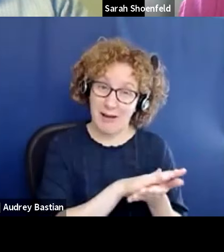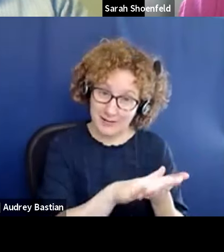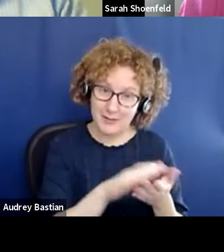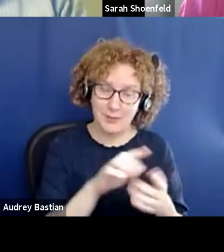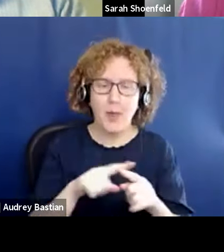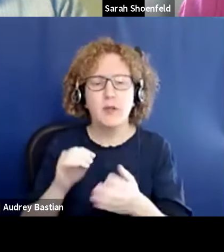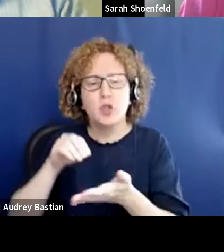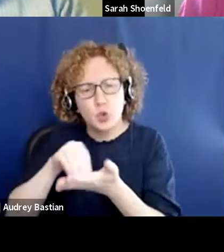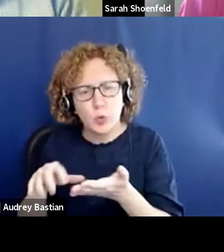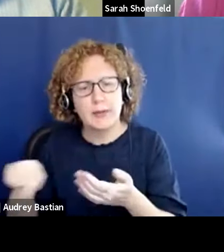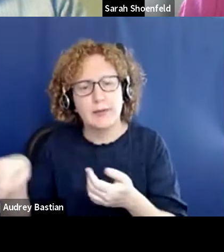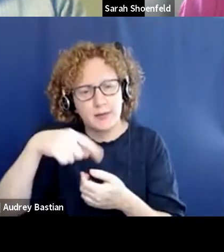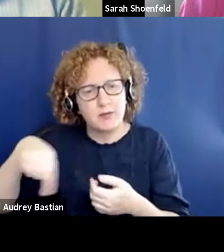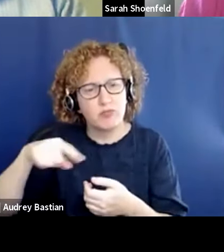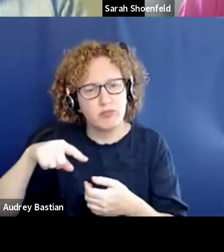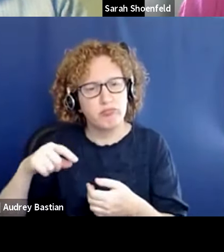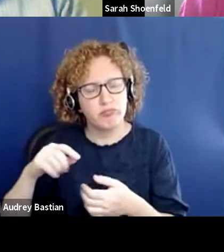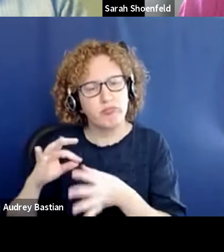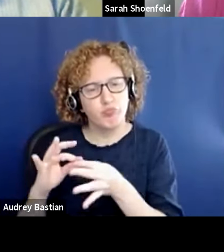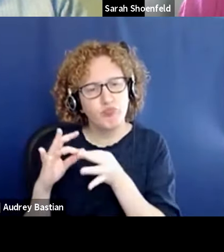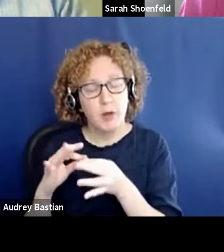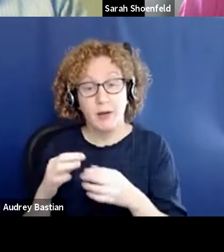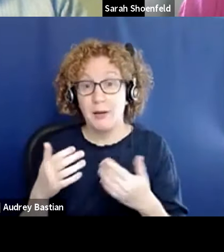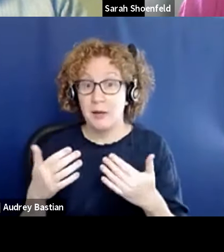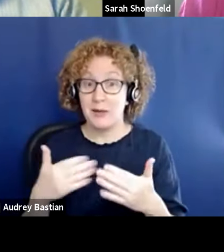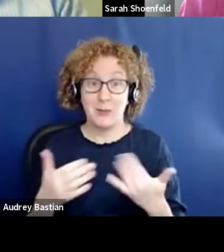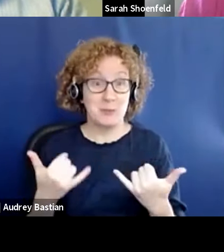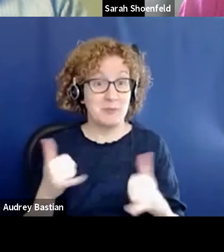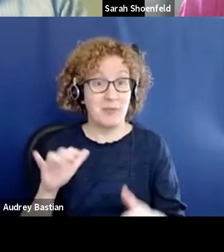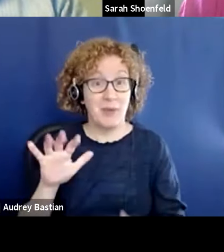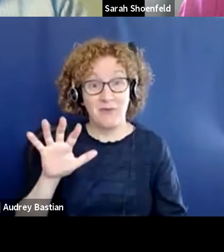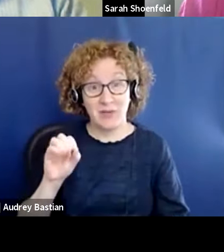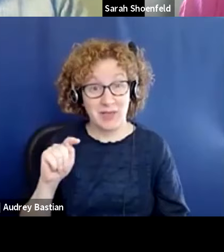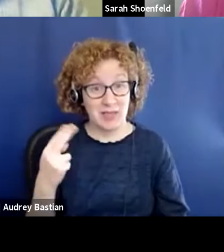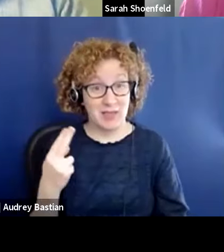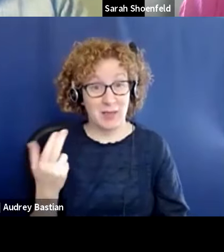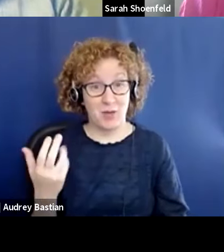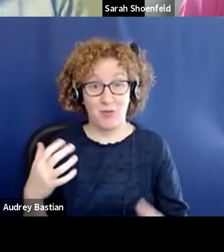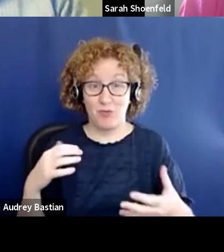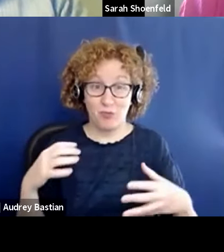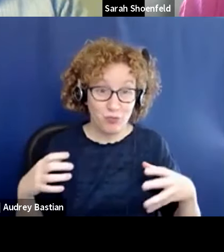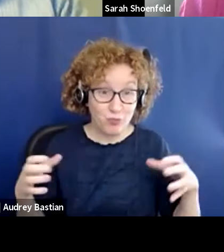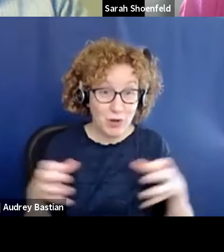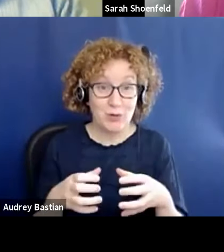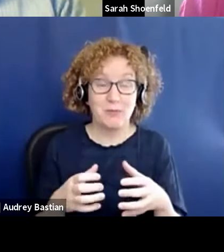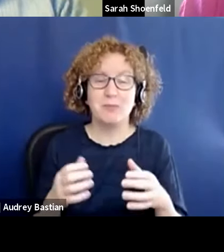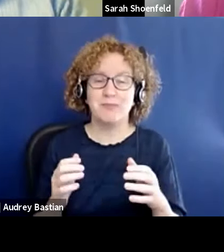students, even at our 50th reunion, we came together again,